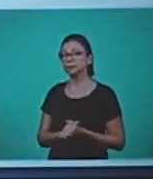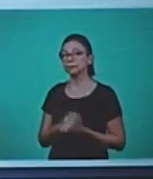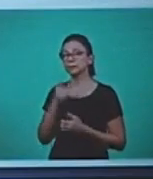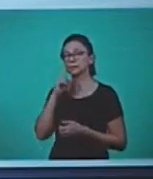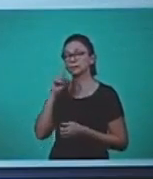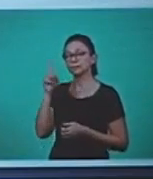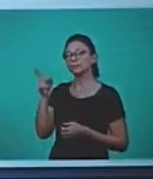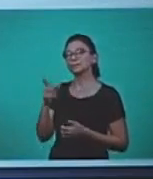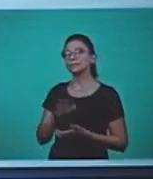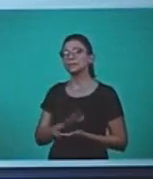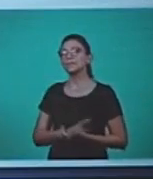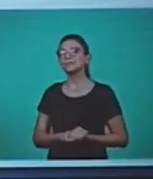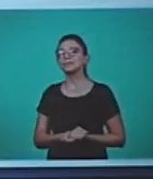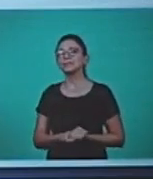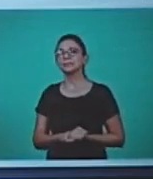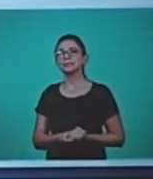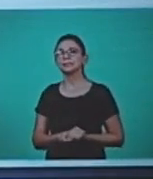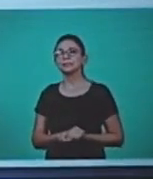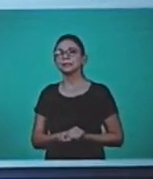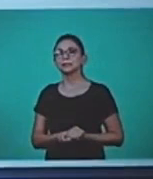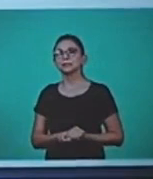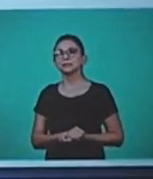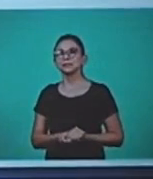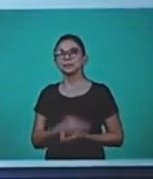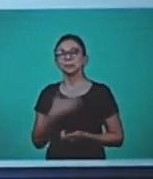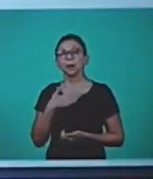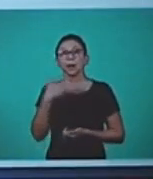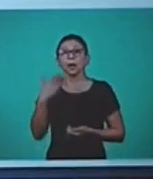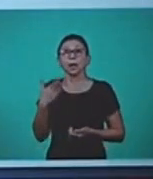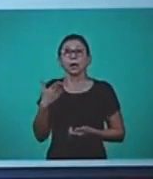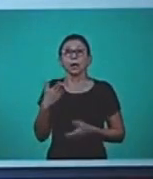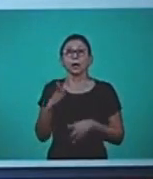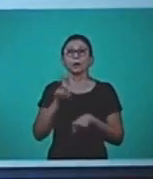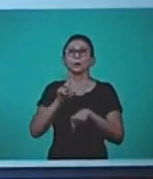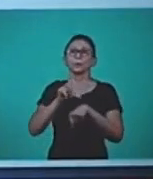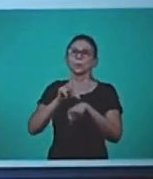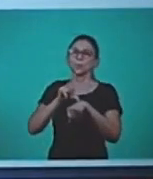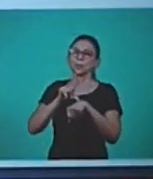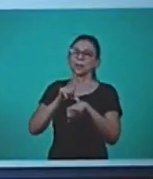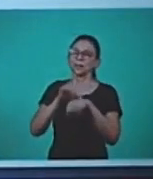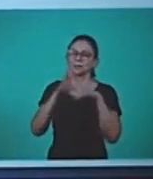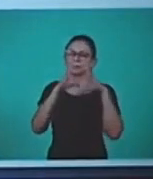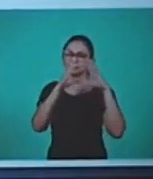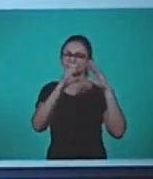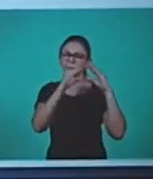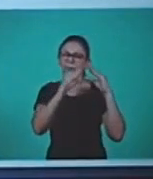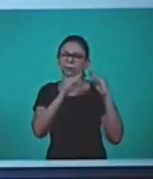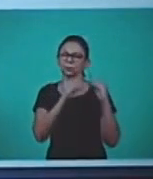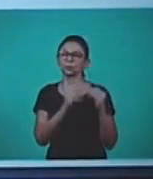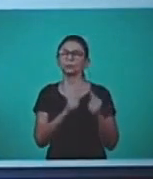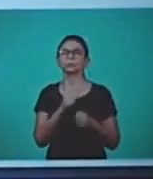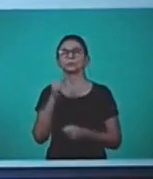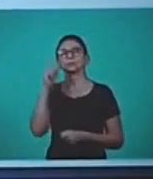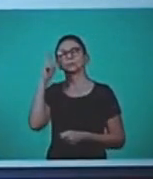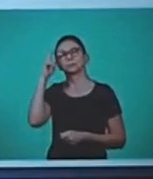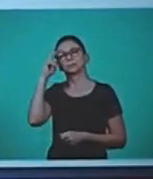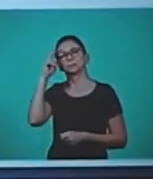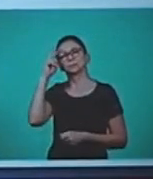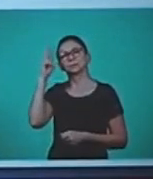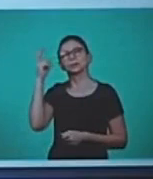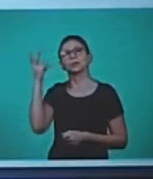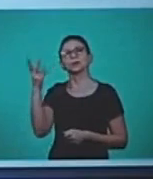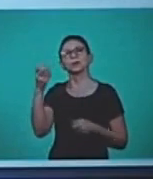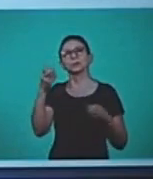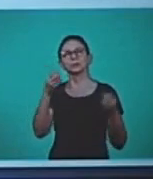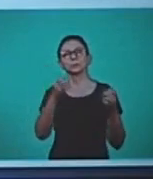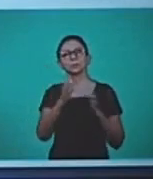see on the screen for the bread in the church, the surprise, and also the time of the night. So this is a historical